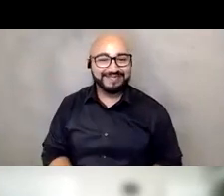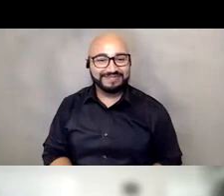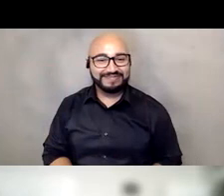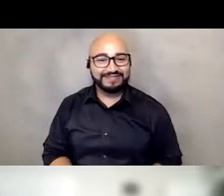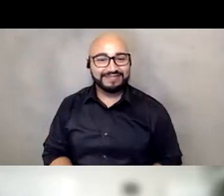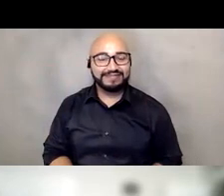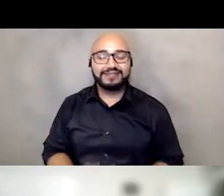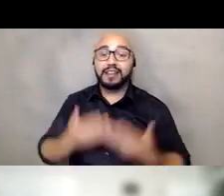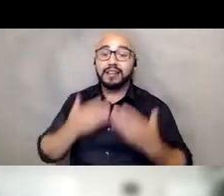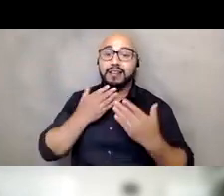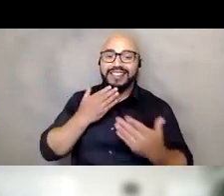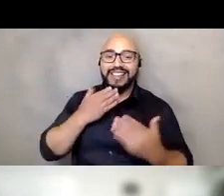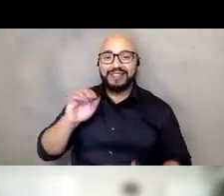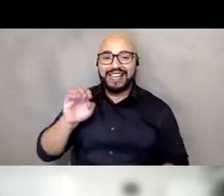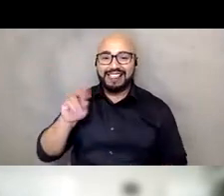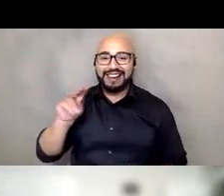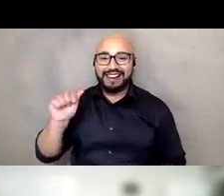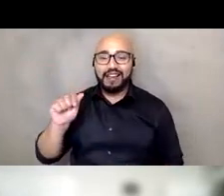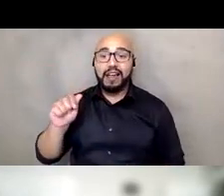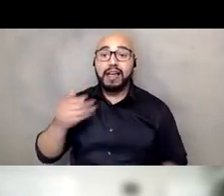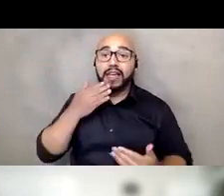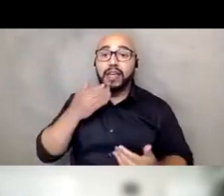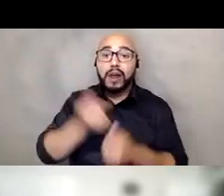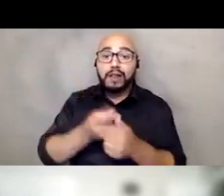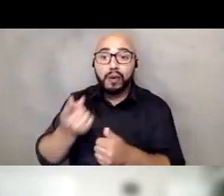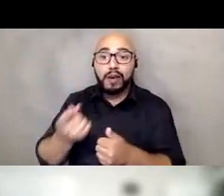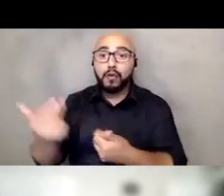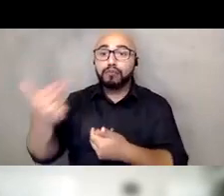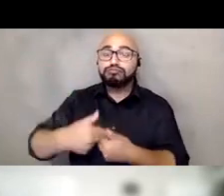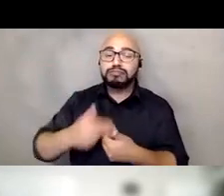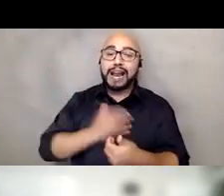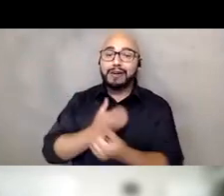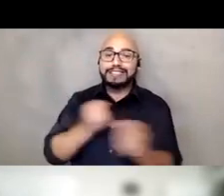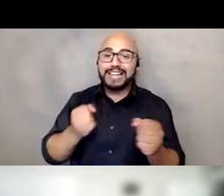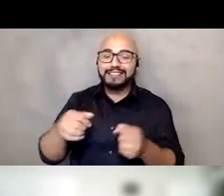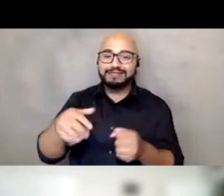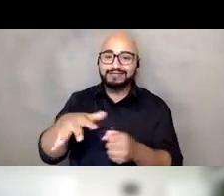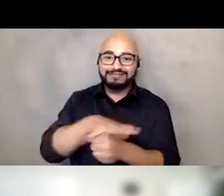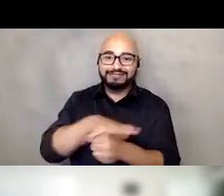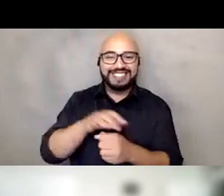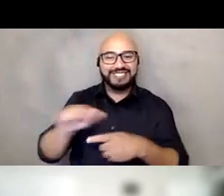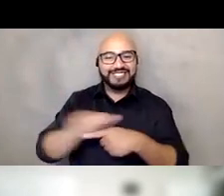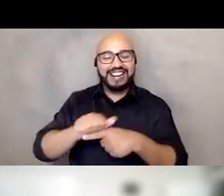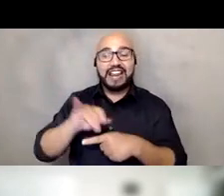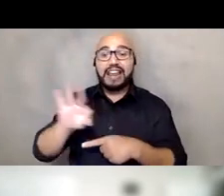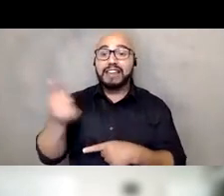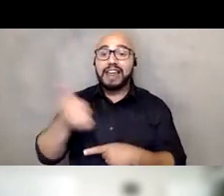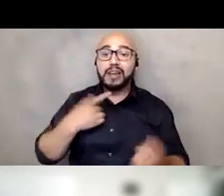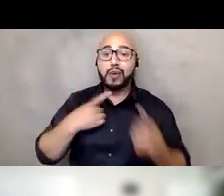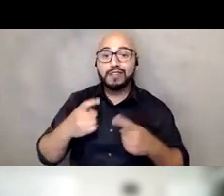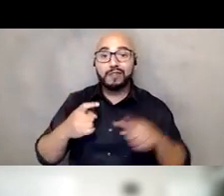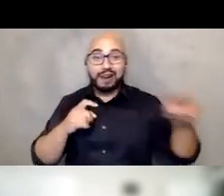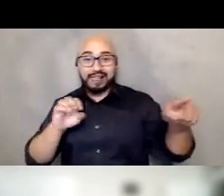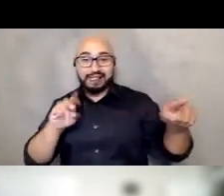Thank you, Elena. And thank you everyone for coming to our safe space training. If you have any questions for Elena, please